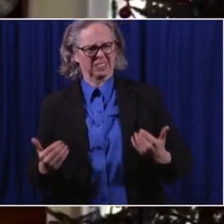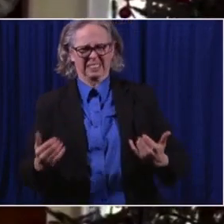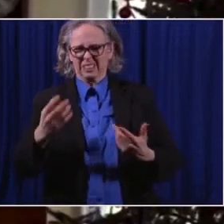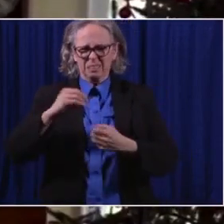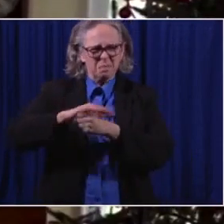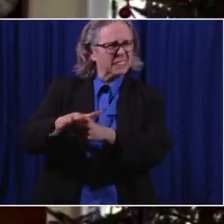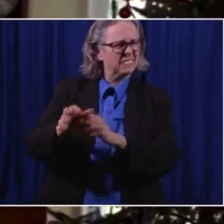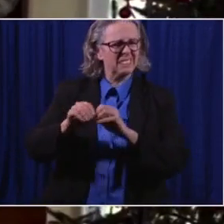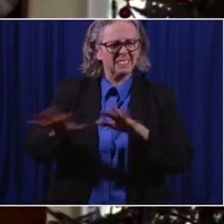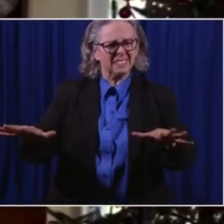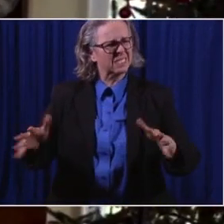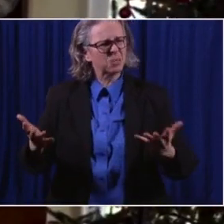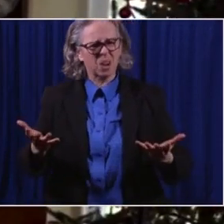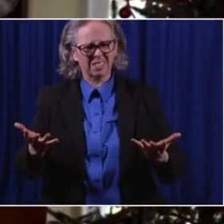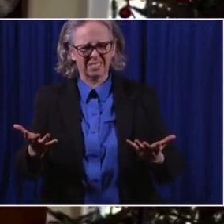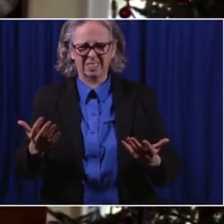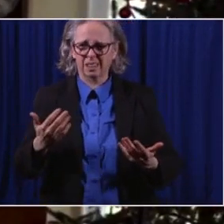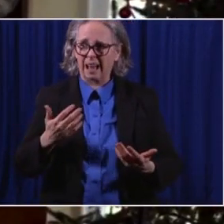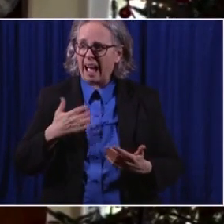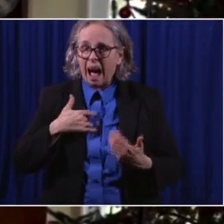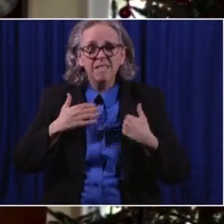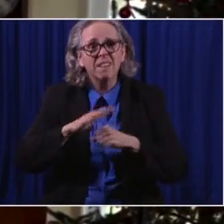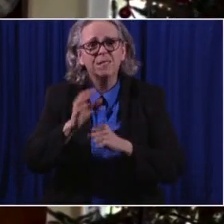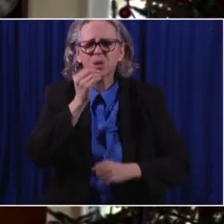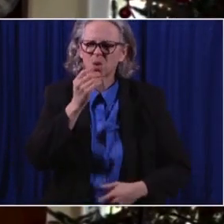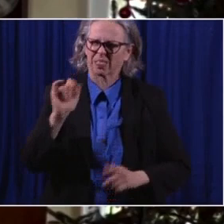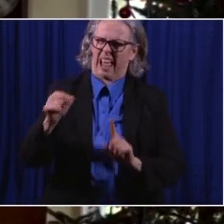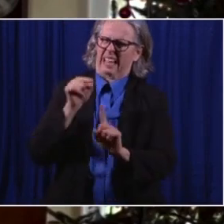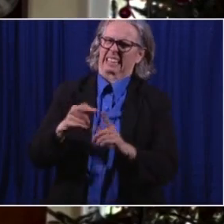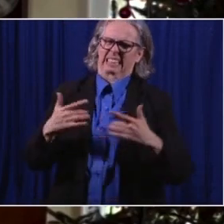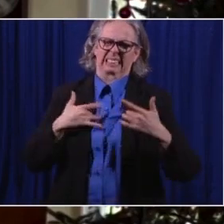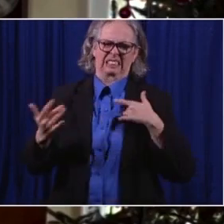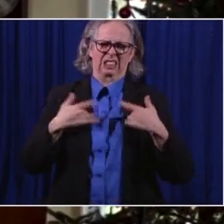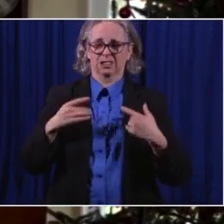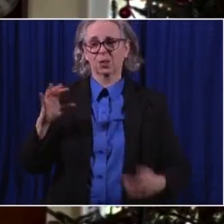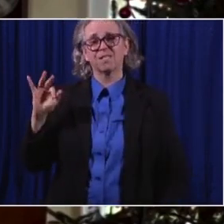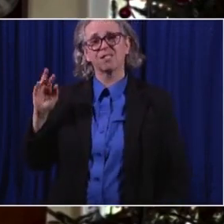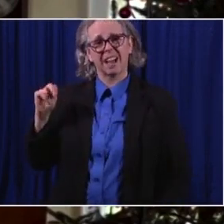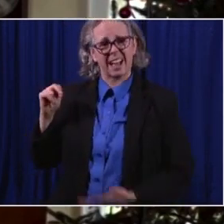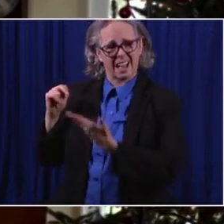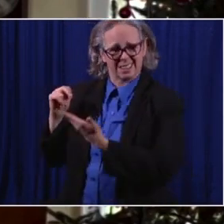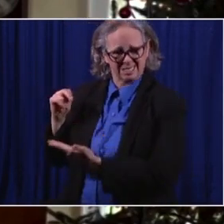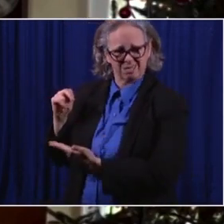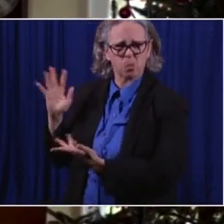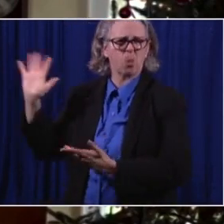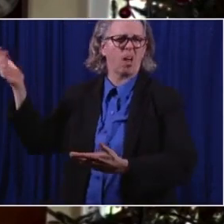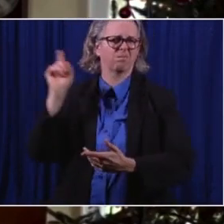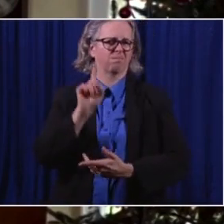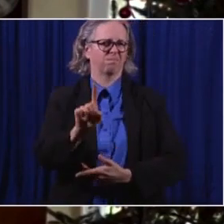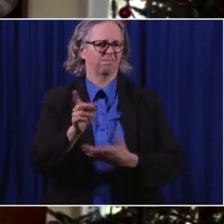a little bit more about what's going on in regard to our food banks. Thank you, Mike.